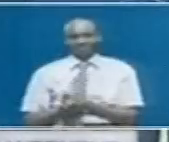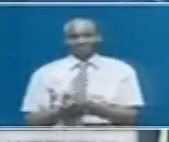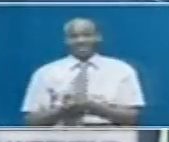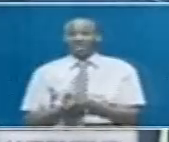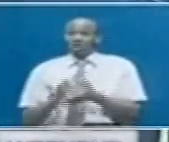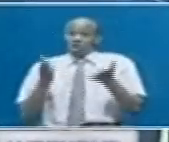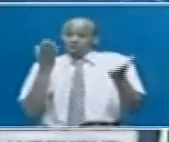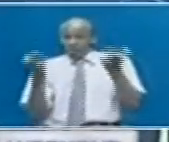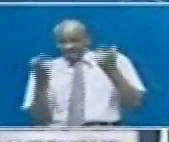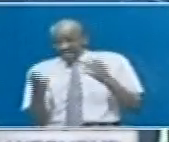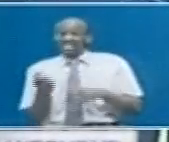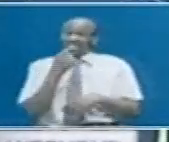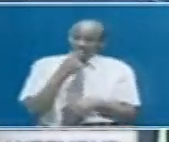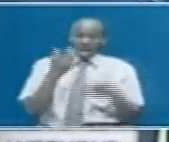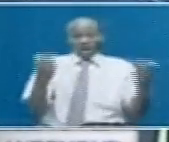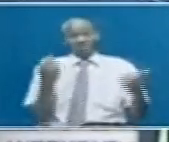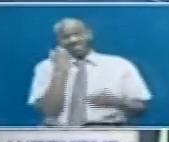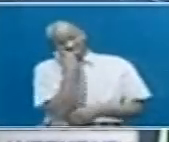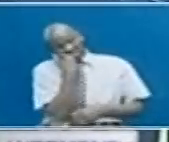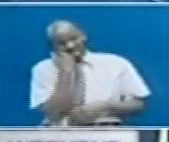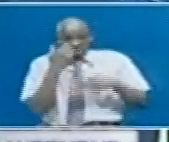Now, whether it's for treatment of an ailment